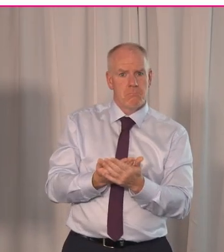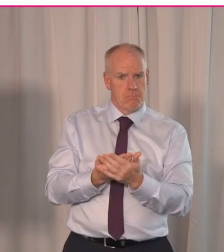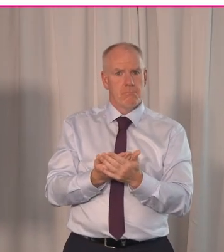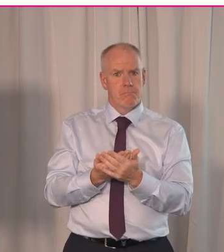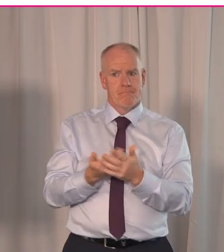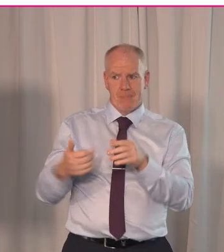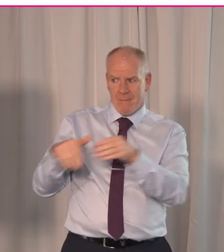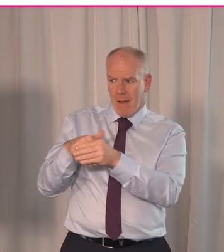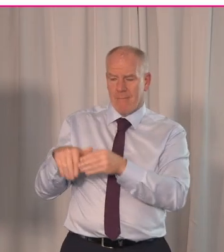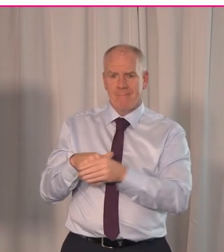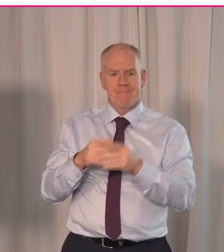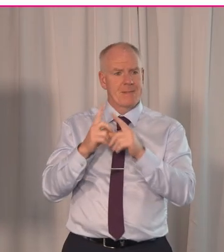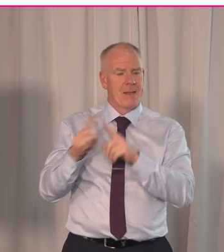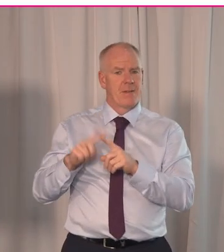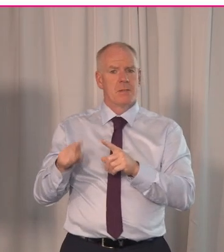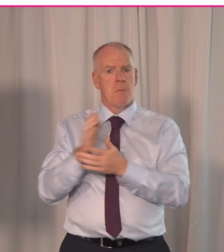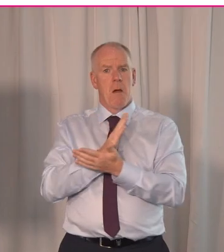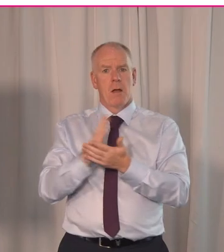programming over the years.